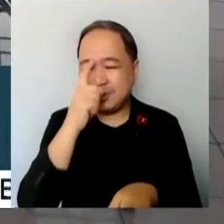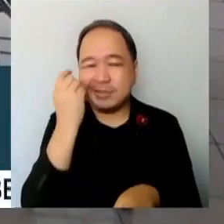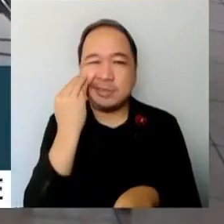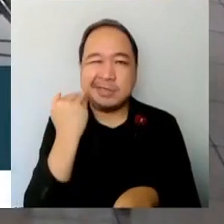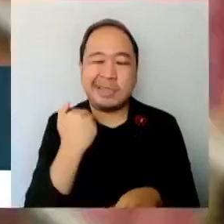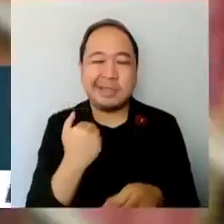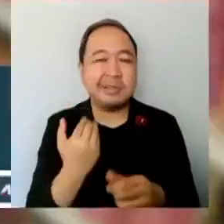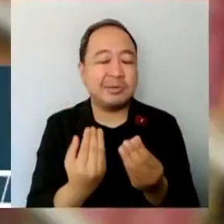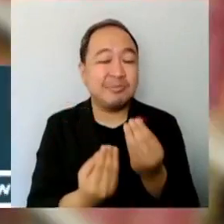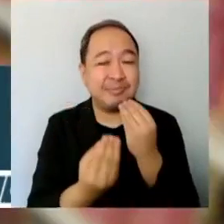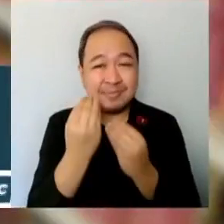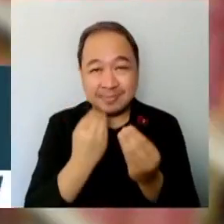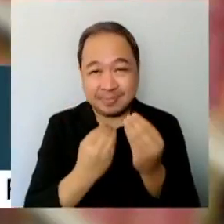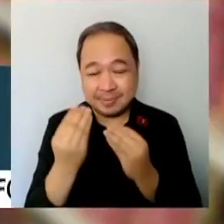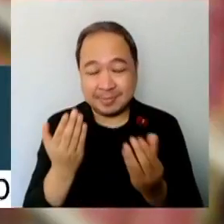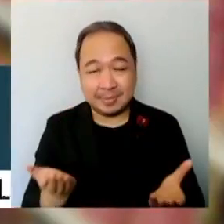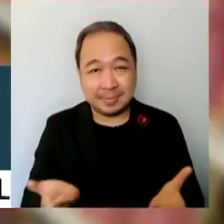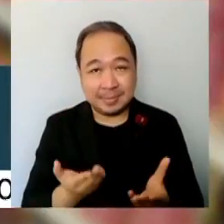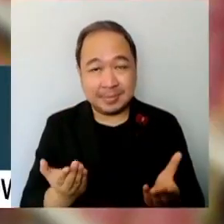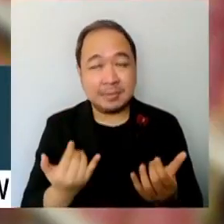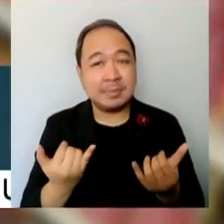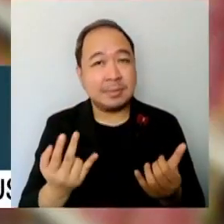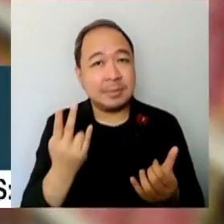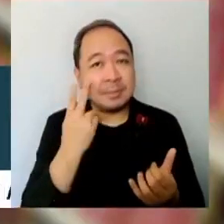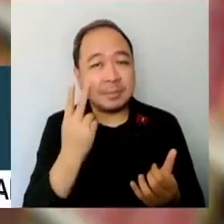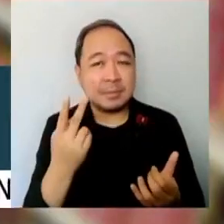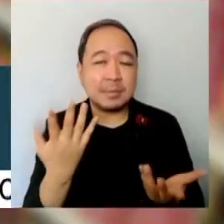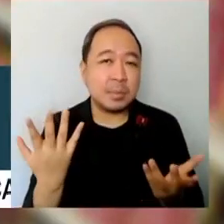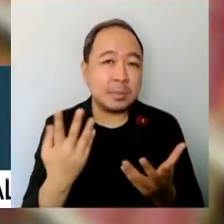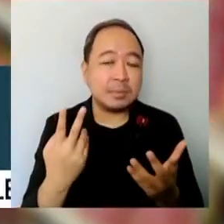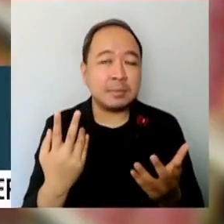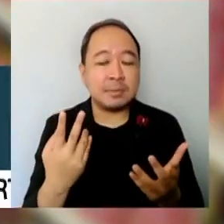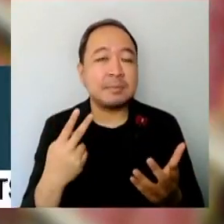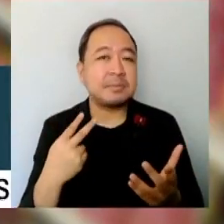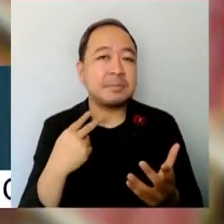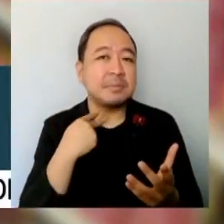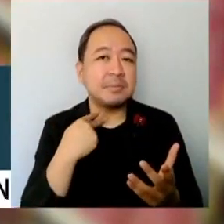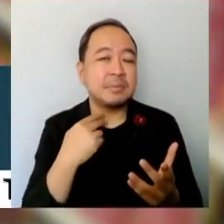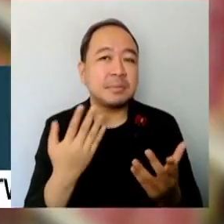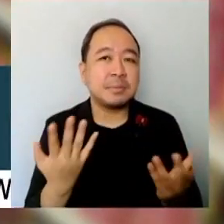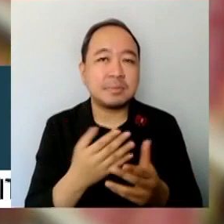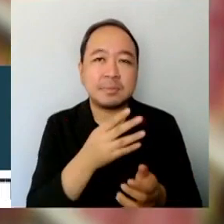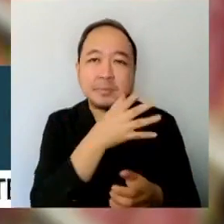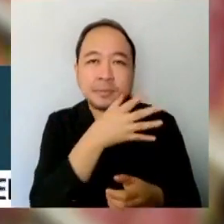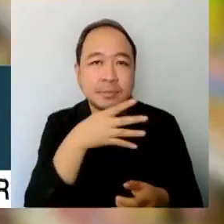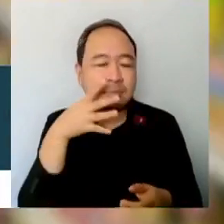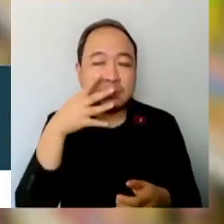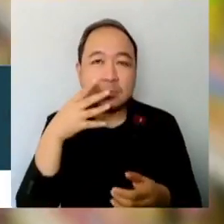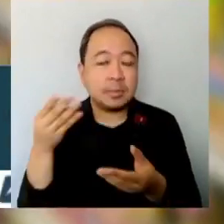is to get to the root of the problem, including fixing the bottlenecks along all segments of the agricultural value chain,"